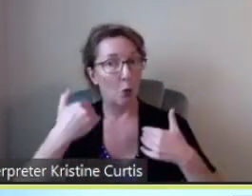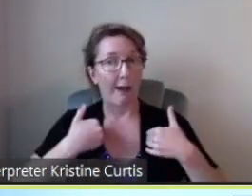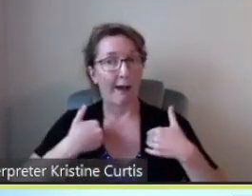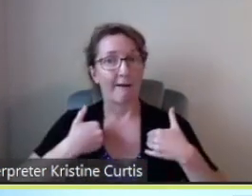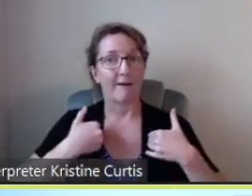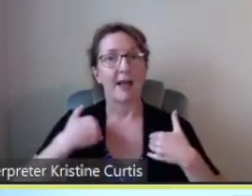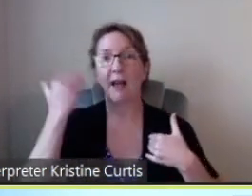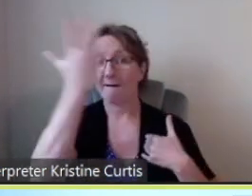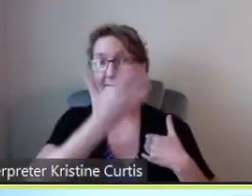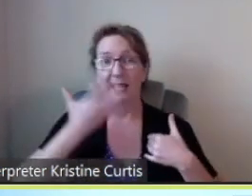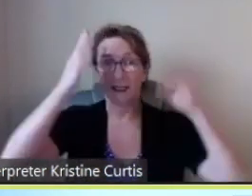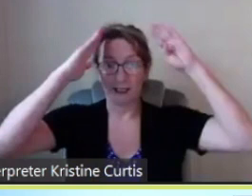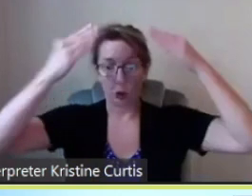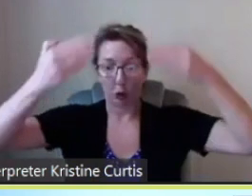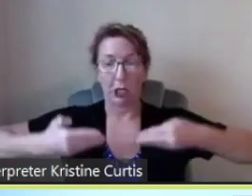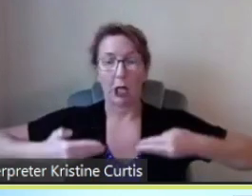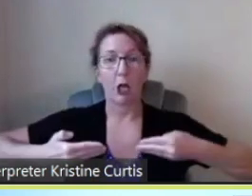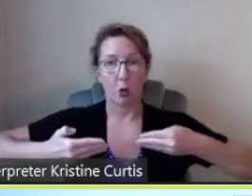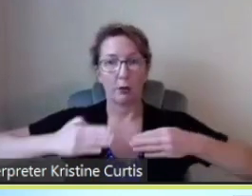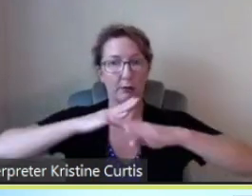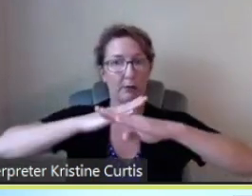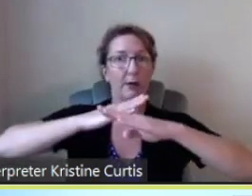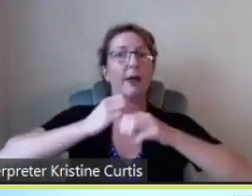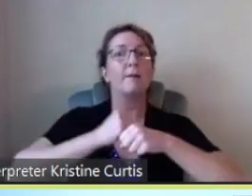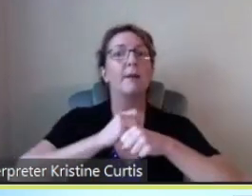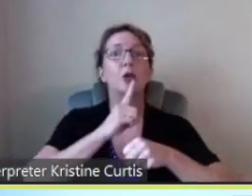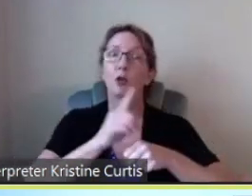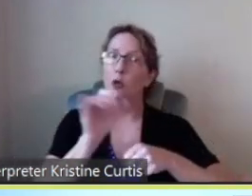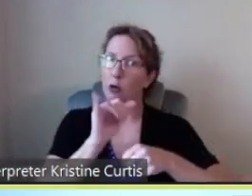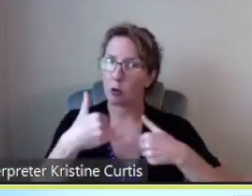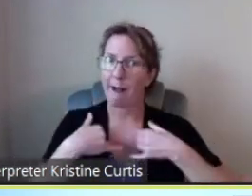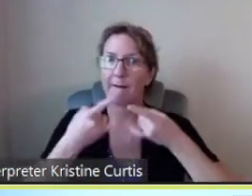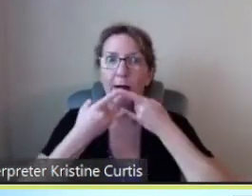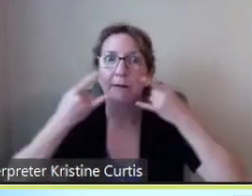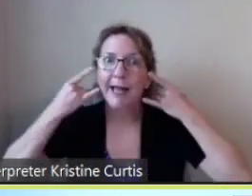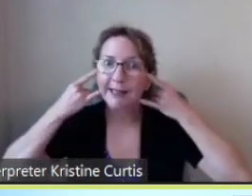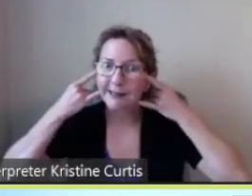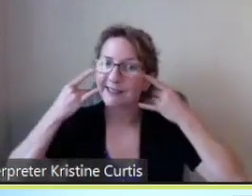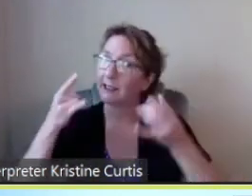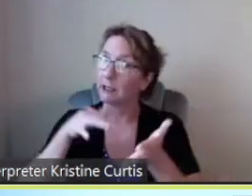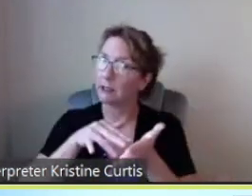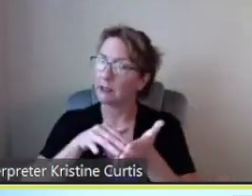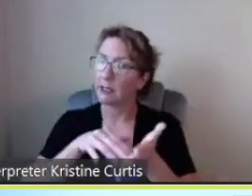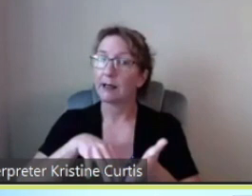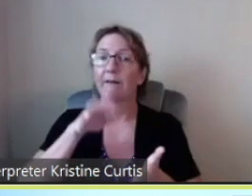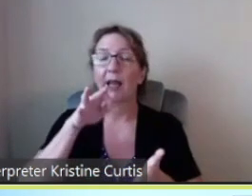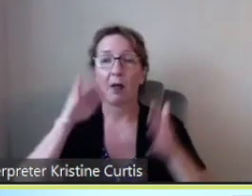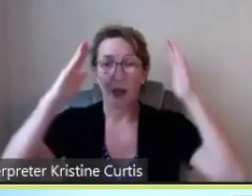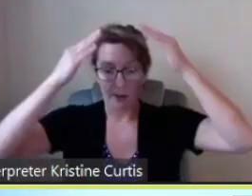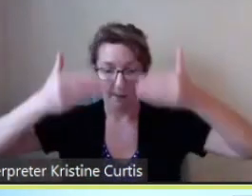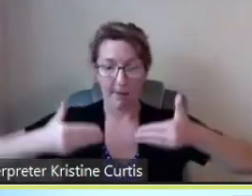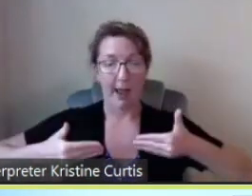to the classroom, please also make sure that you also wear a mask, because our study also found that when you walk around,